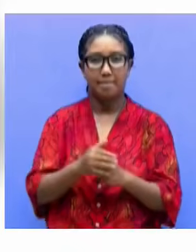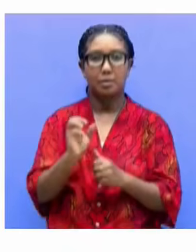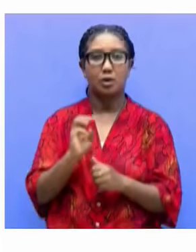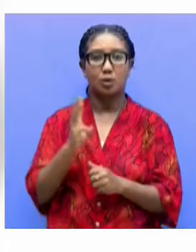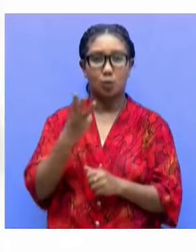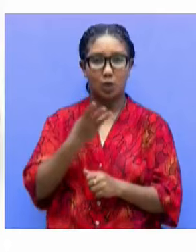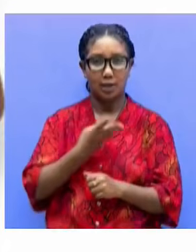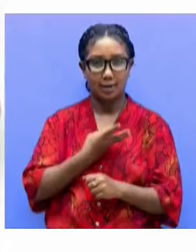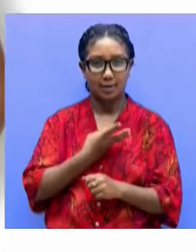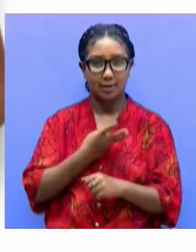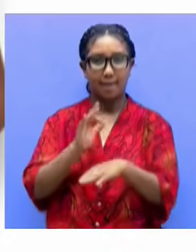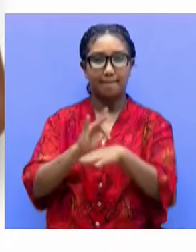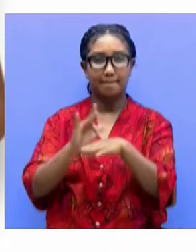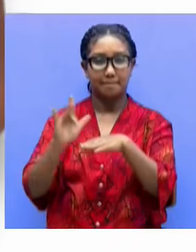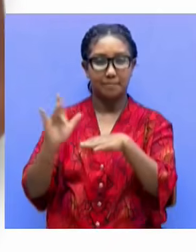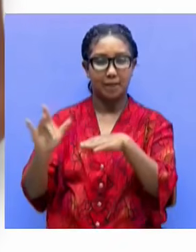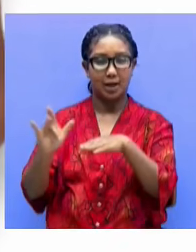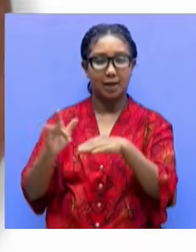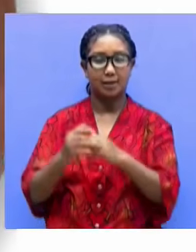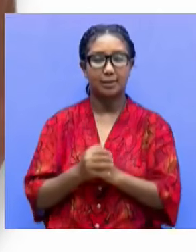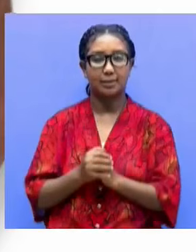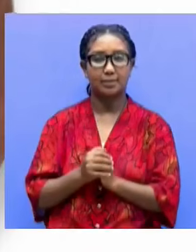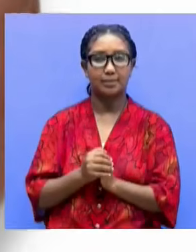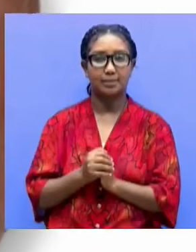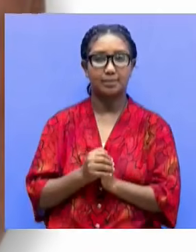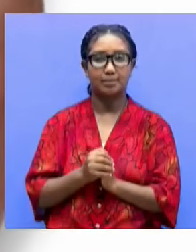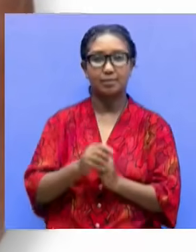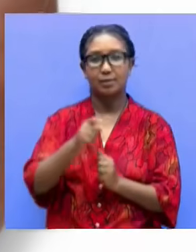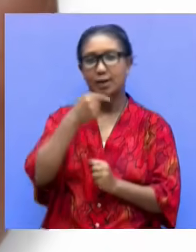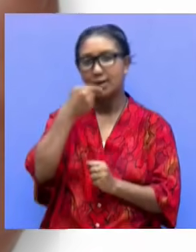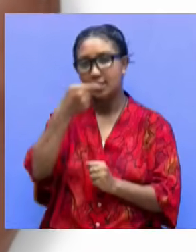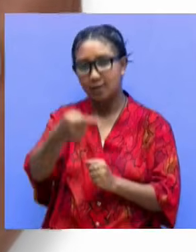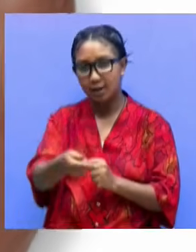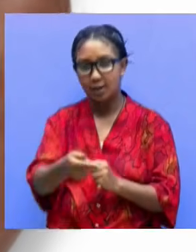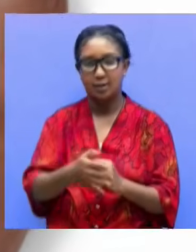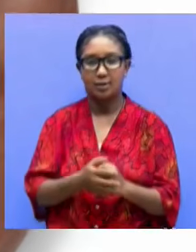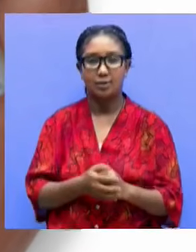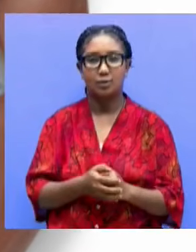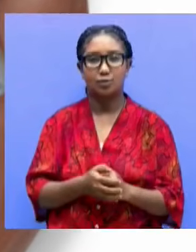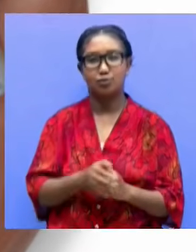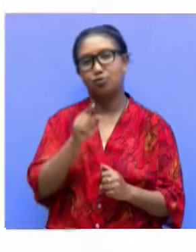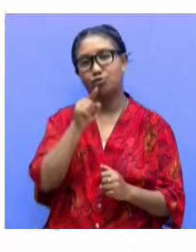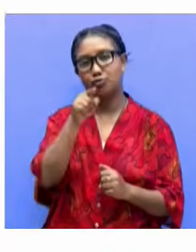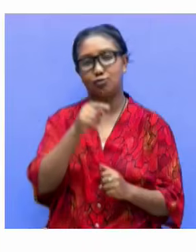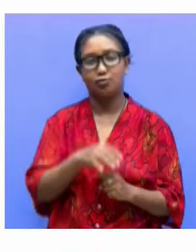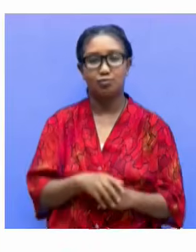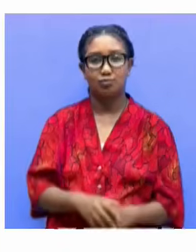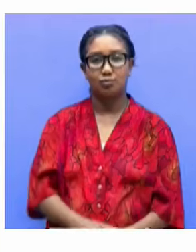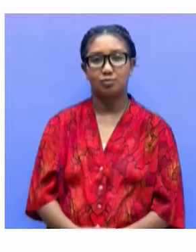we blank tell you.